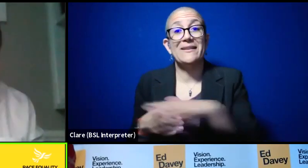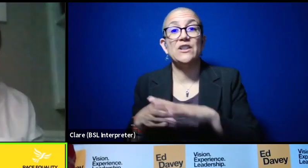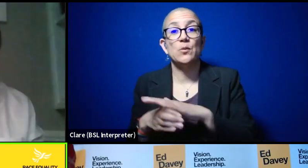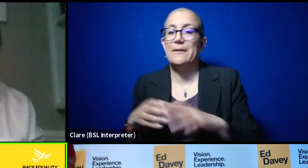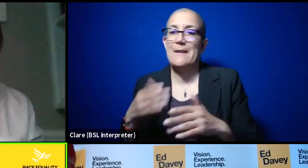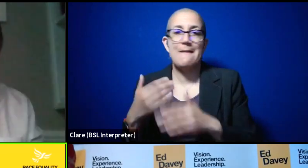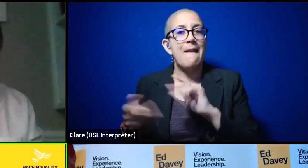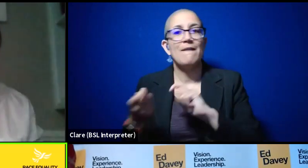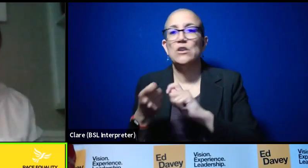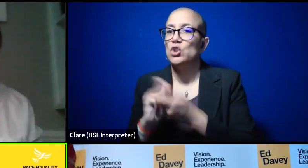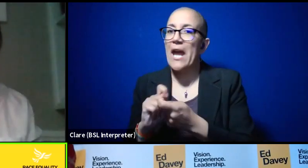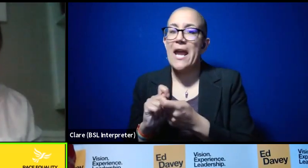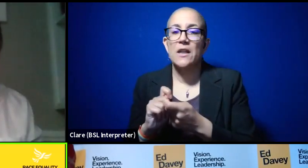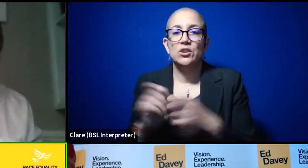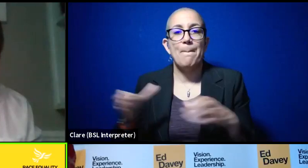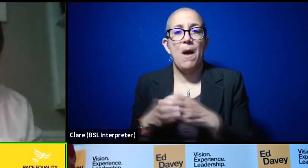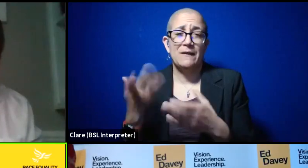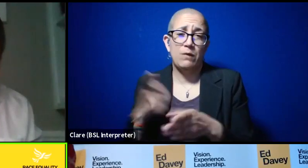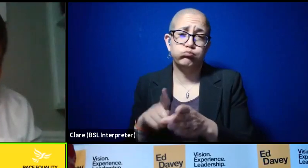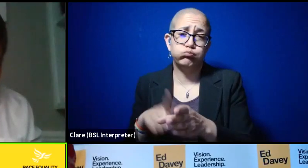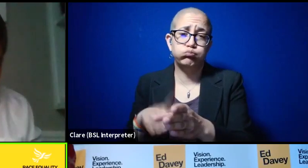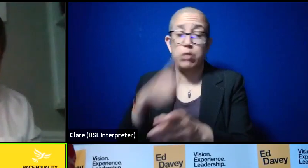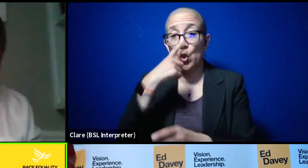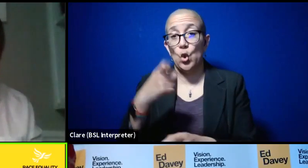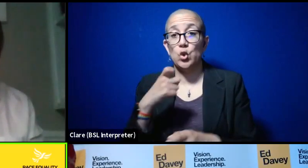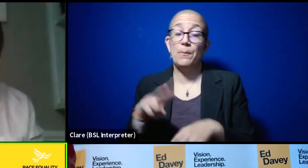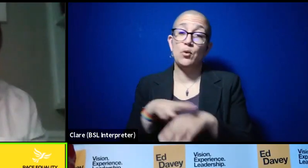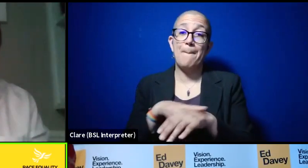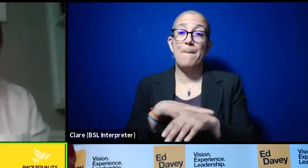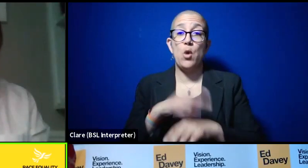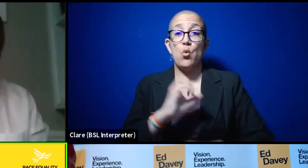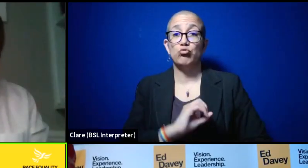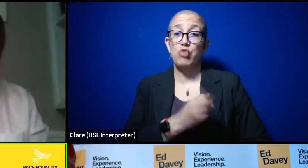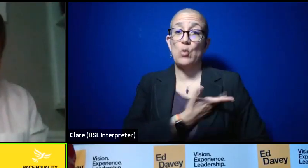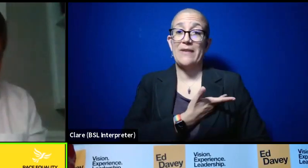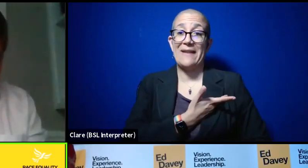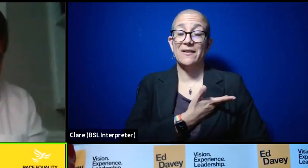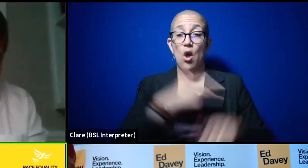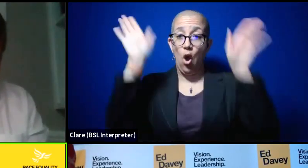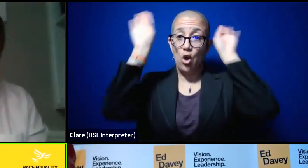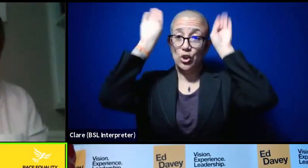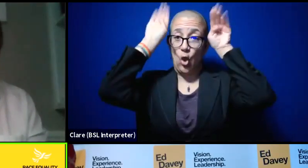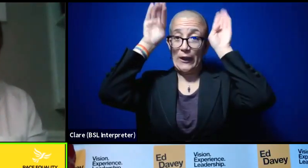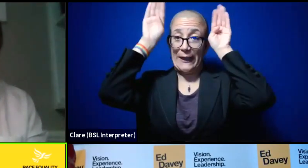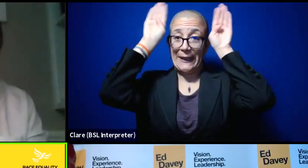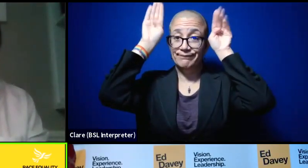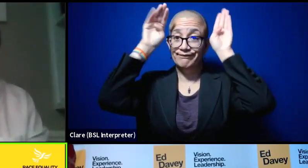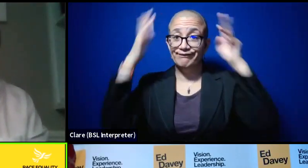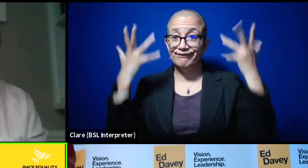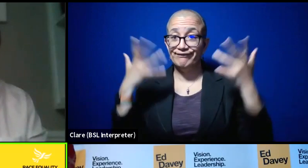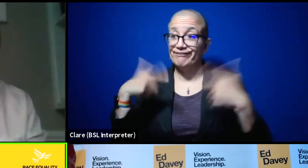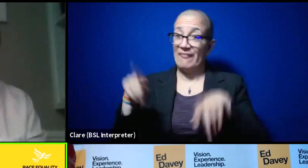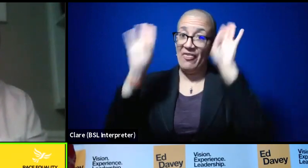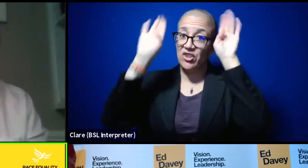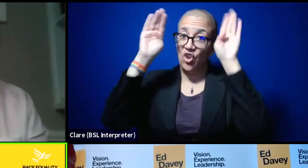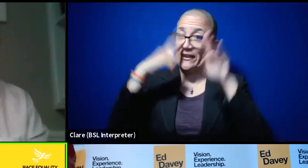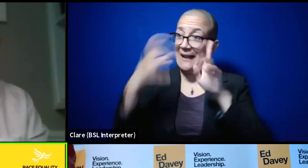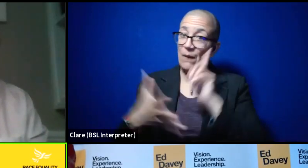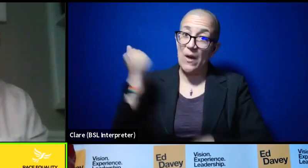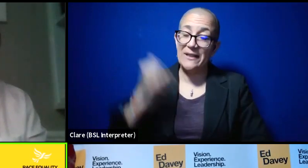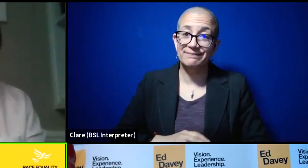changed hands, you could put a blue rosette on a donkey, and then you end up with that donkey winning. That is not